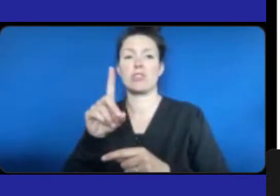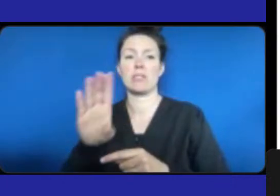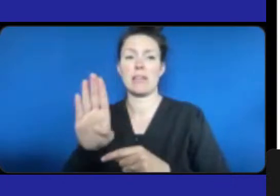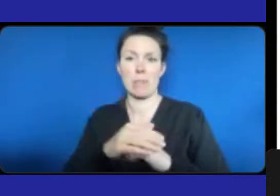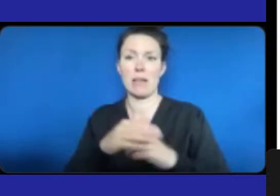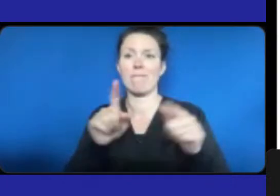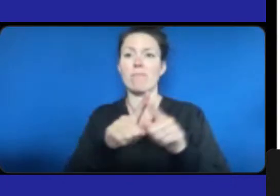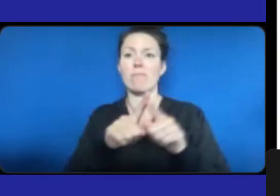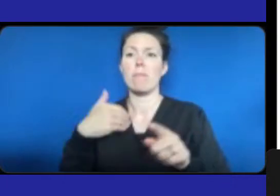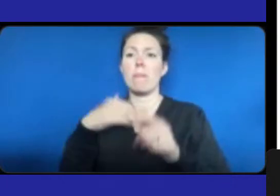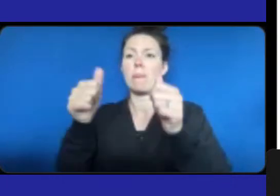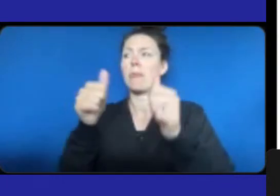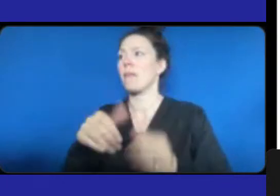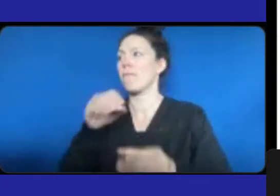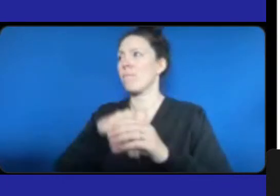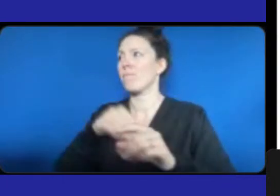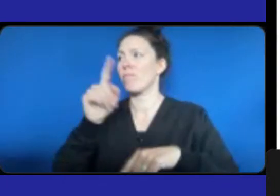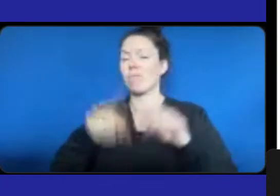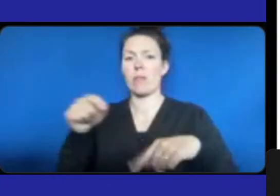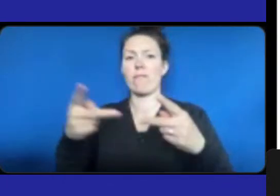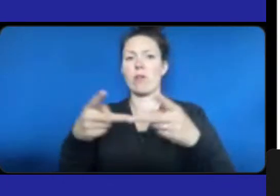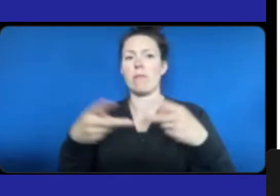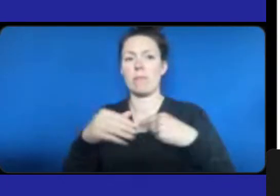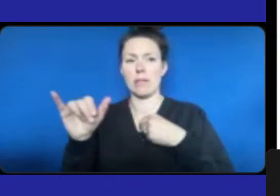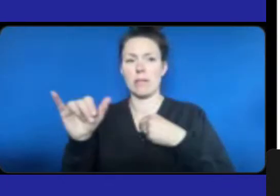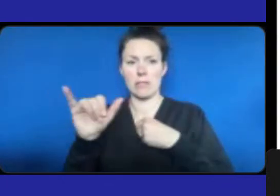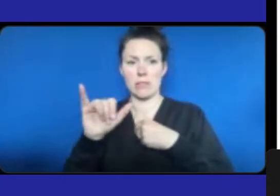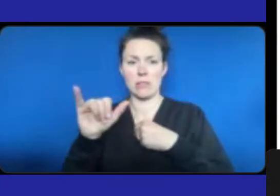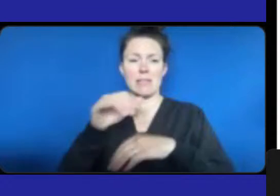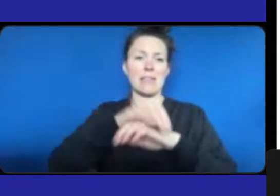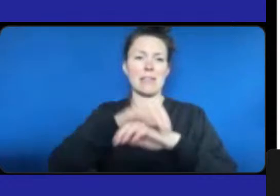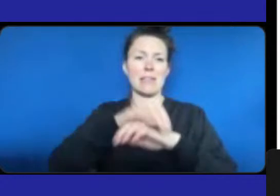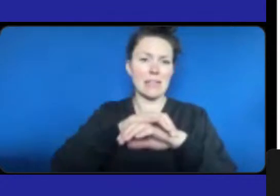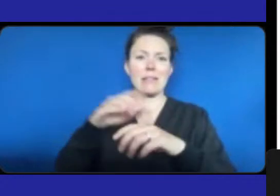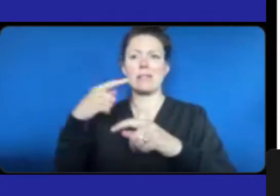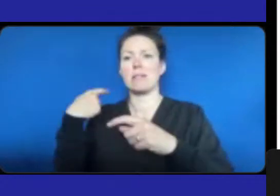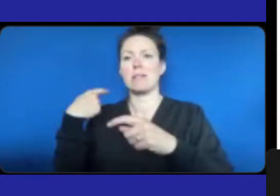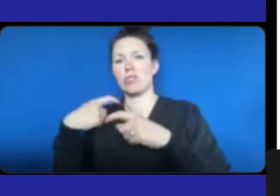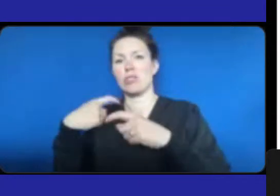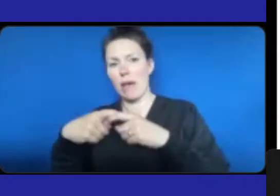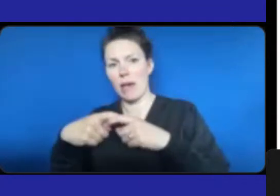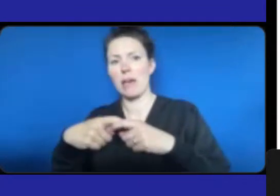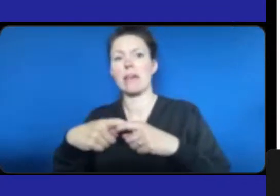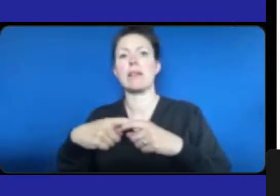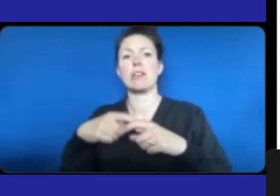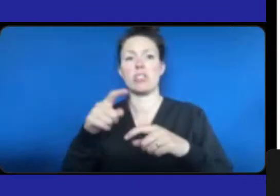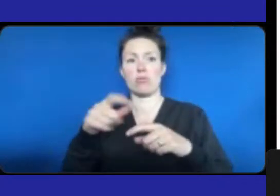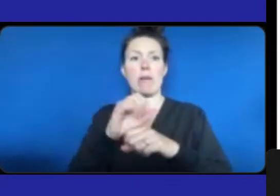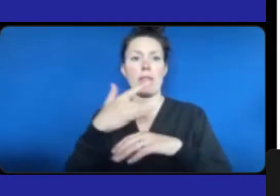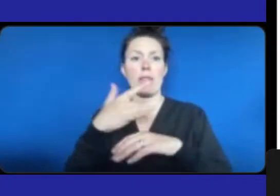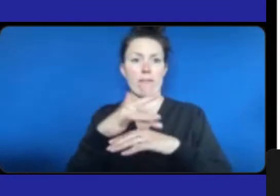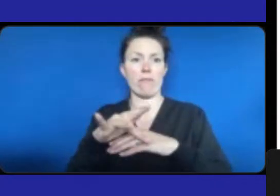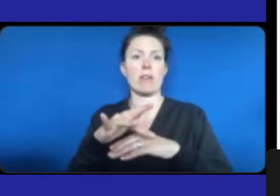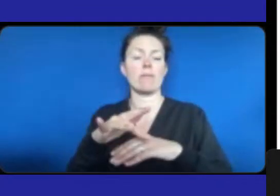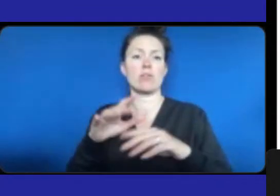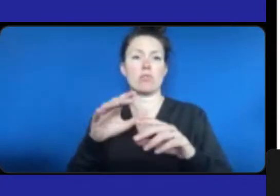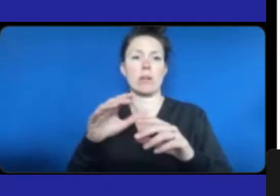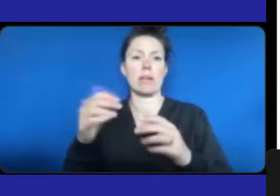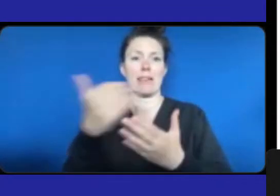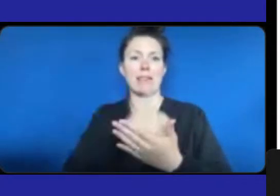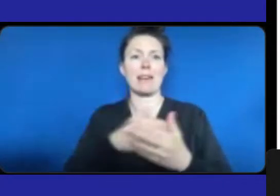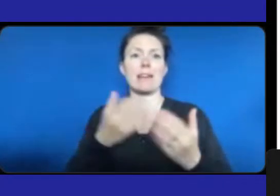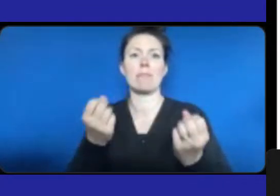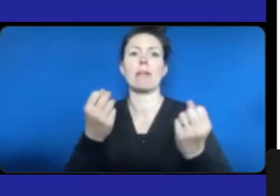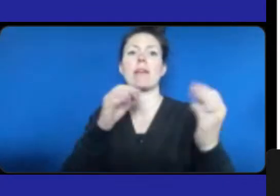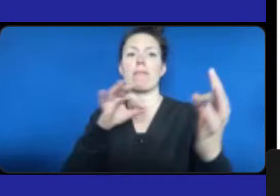it posted in a variety of places, in English and Spanish, so that we could get as many responses as possible. And that, of course,